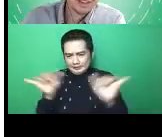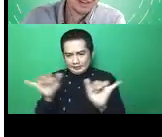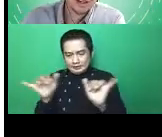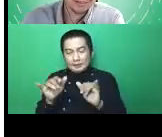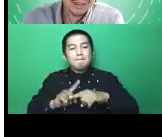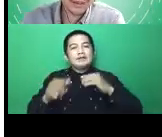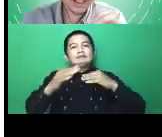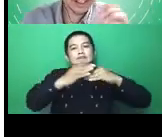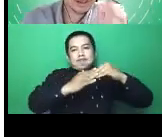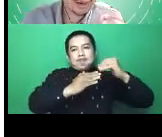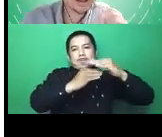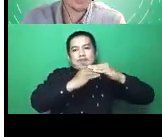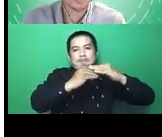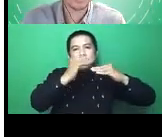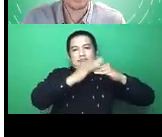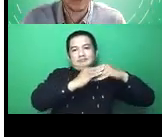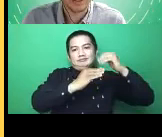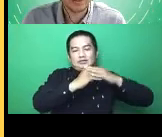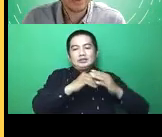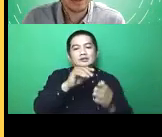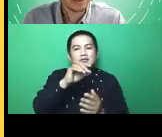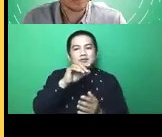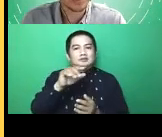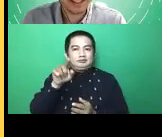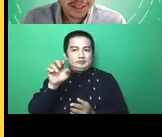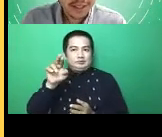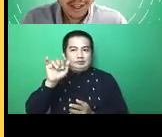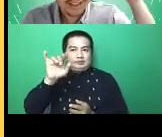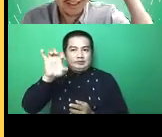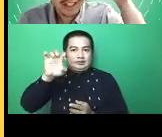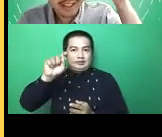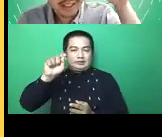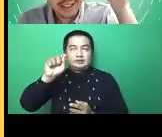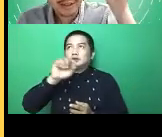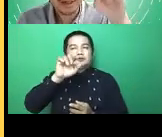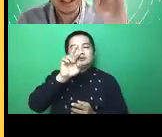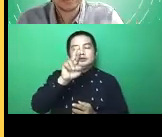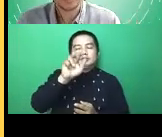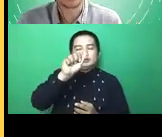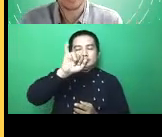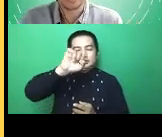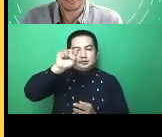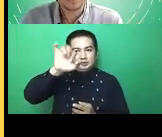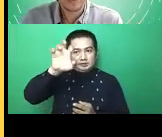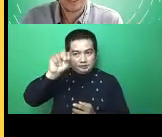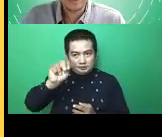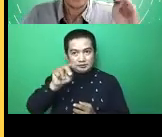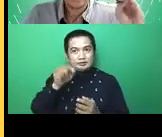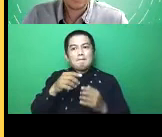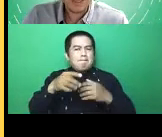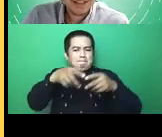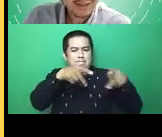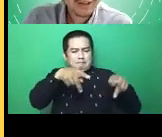slowly using these small droplets of resin. That's why it's called jet. It jets it and sprays to make these patterns. And